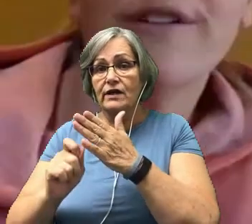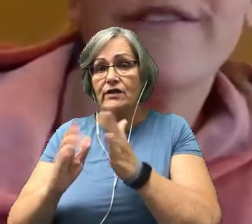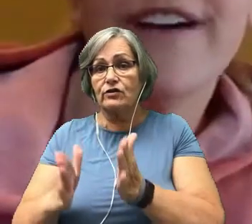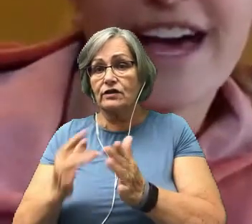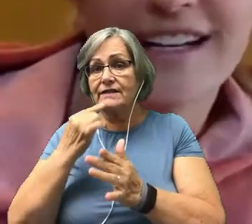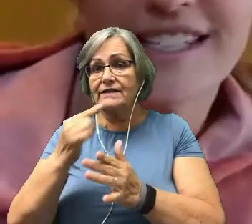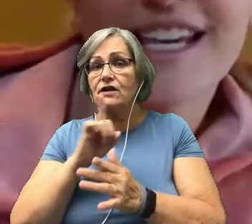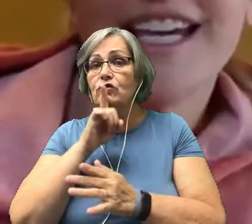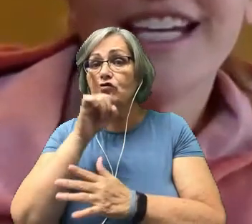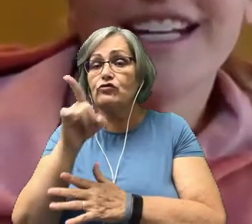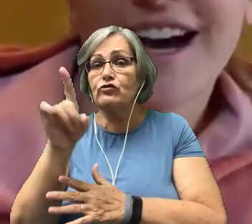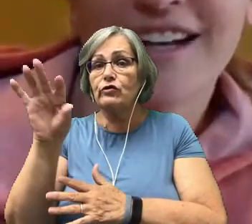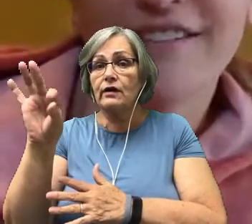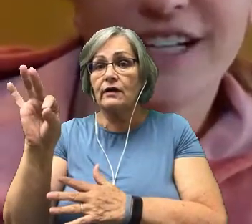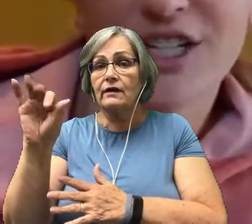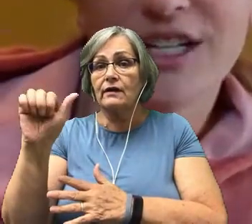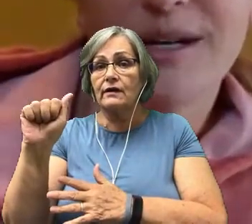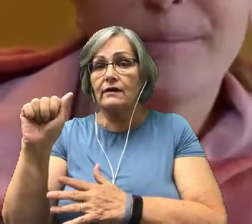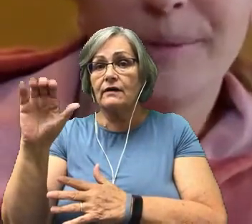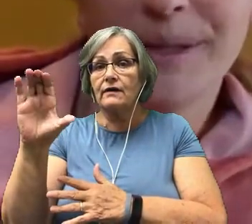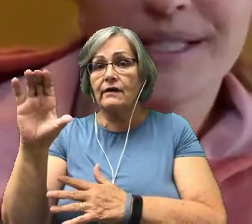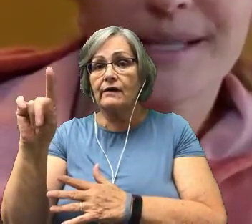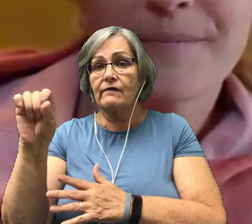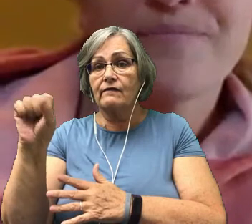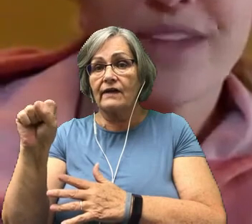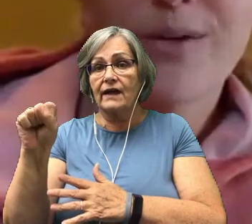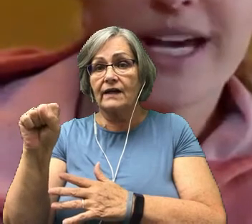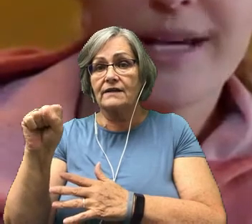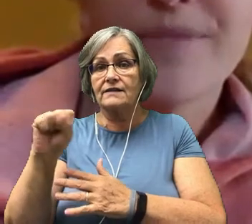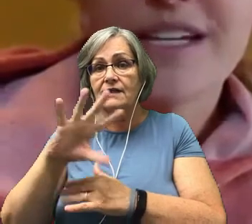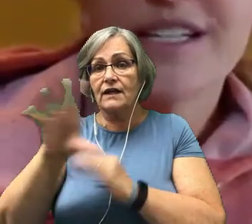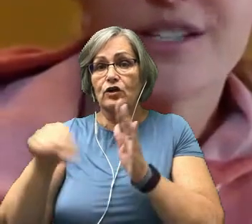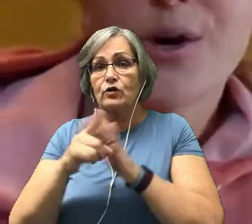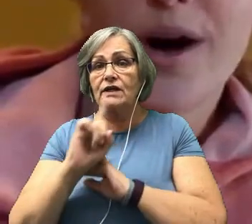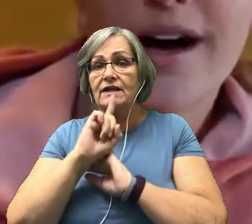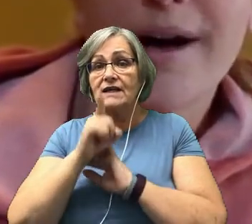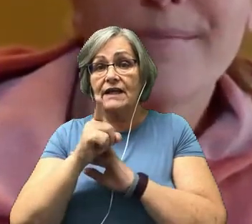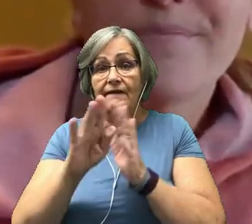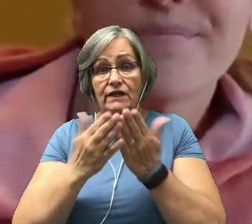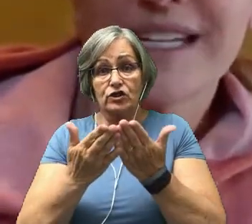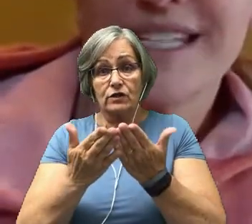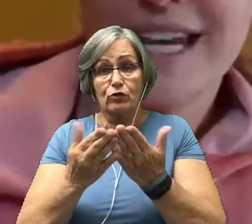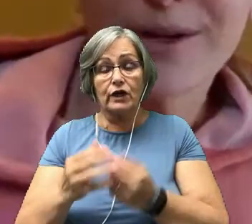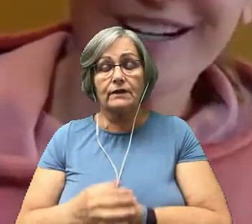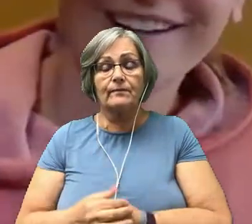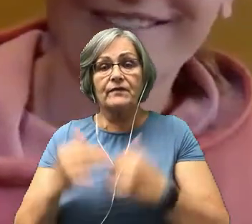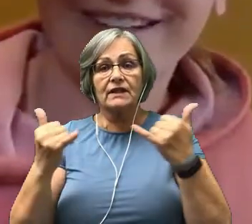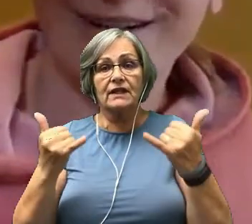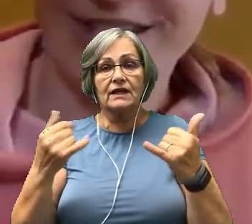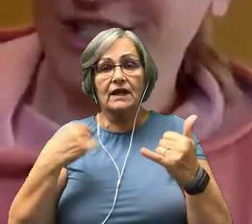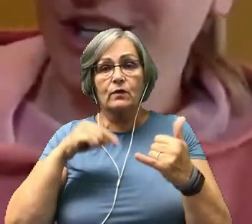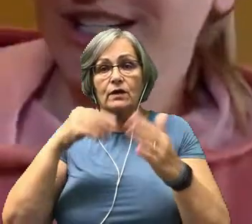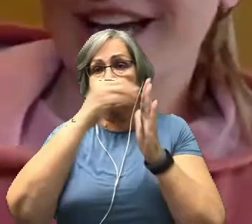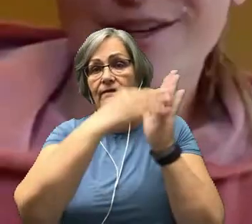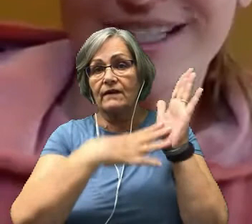true facts in nonfiction books. Okay, so today we're gonna fill out